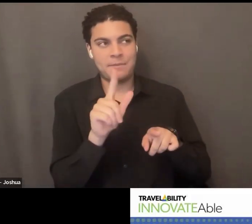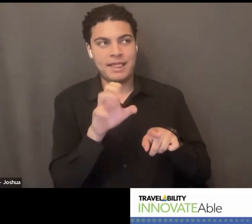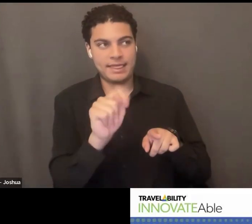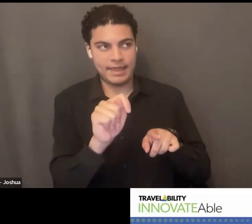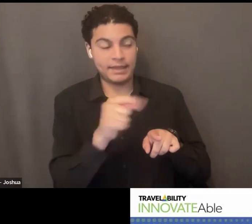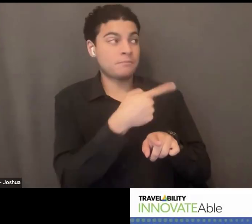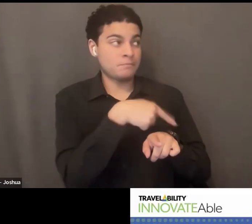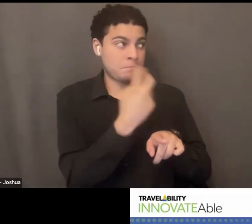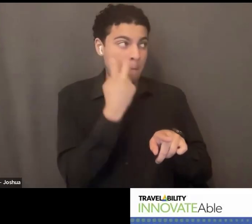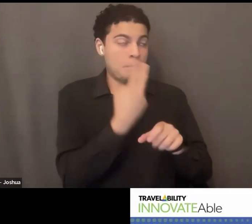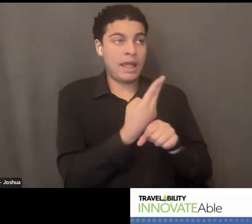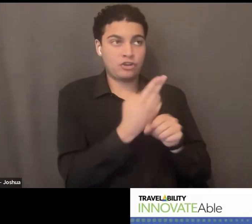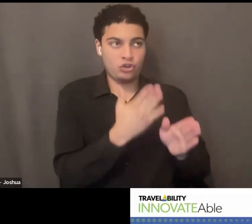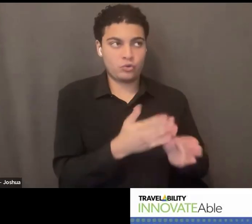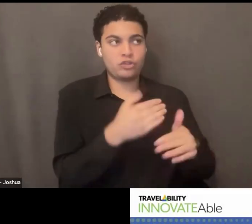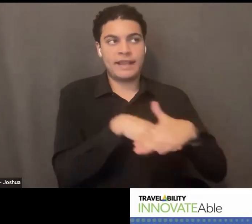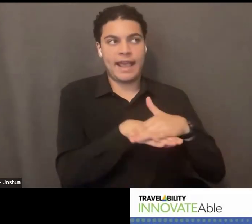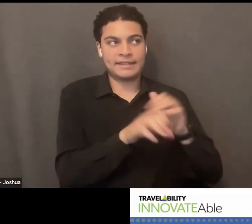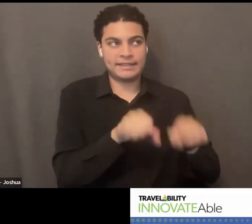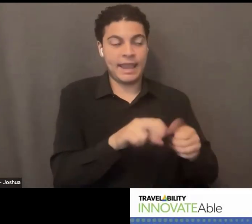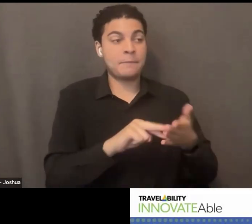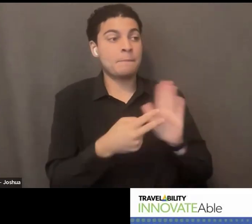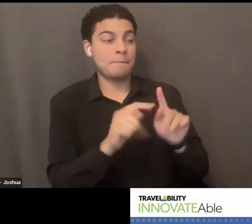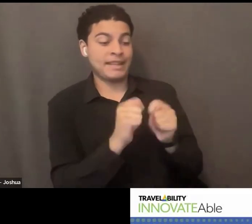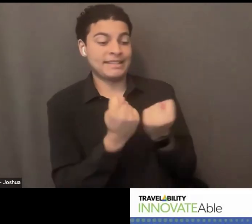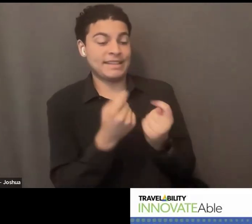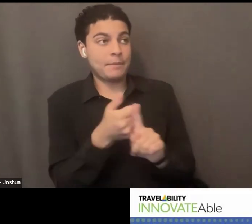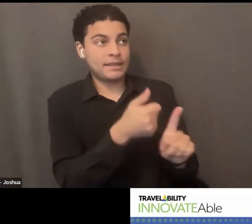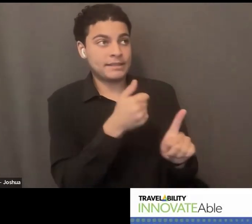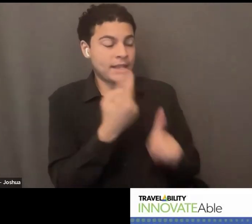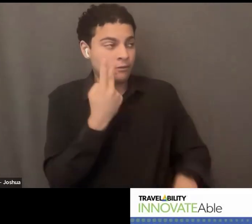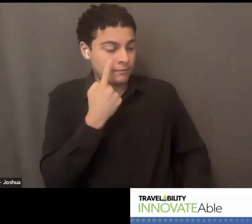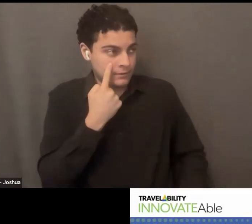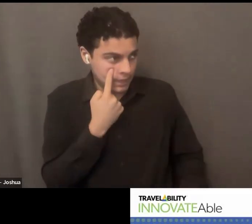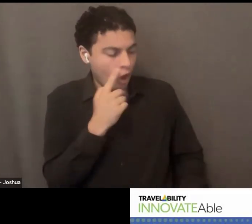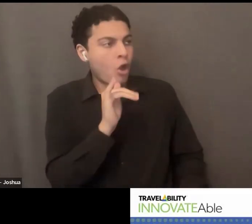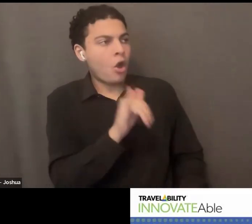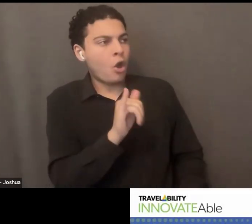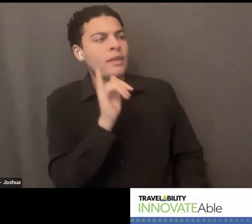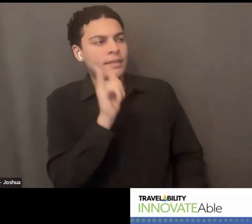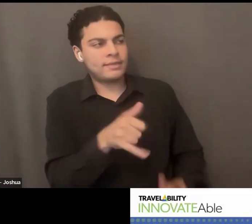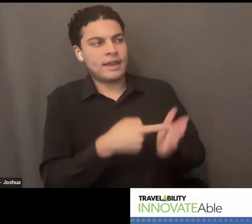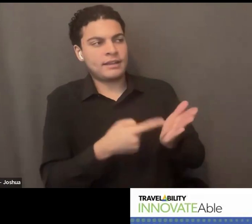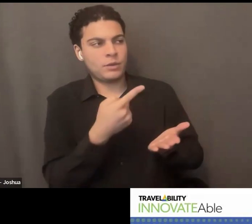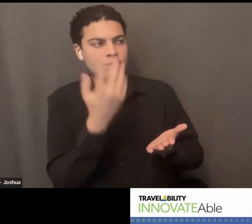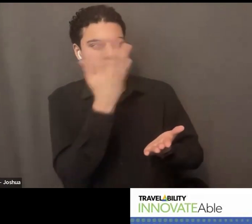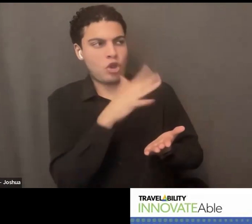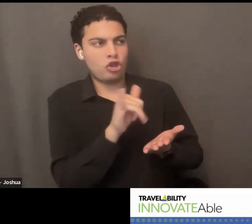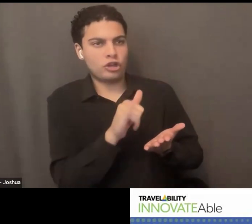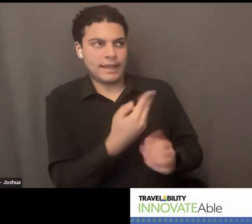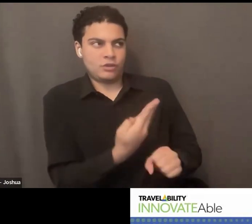And that gives the team the experience of a deployment. That also allows them to get enough